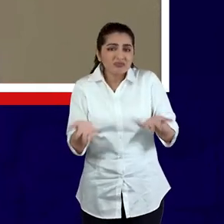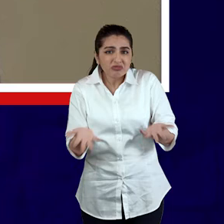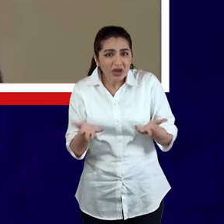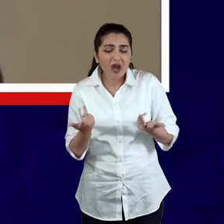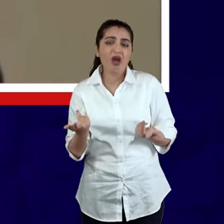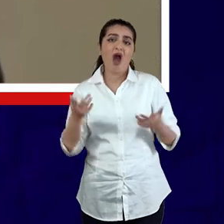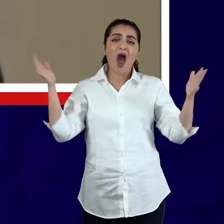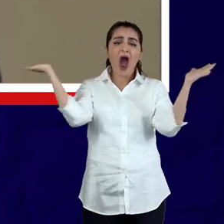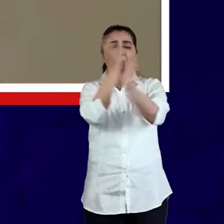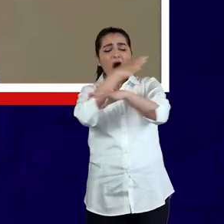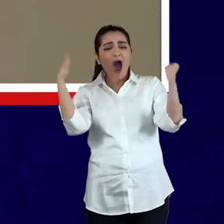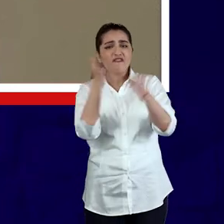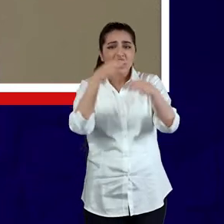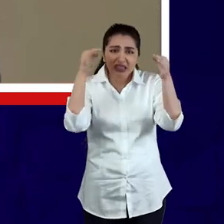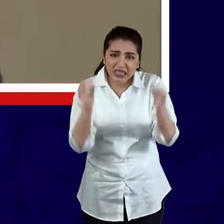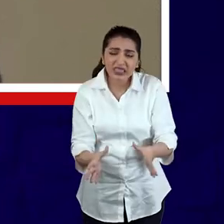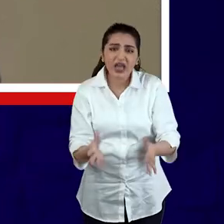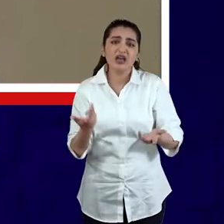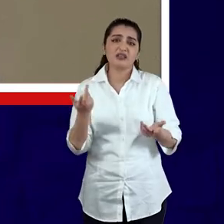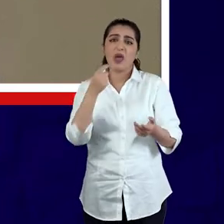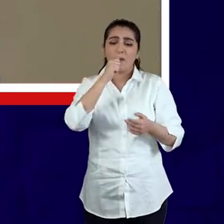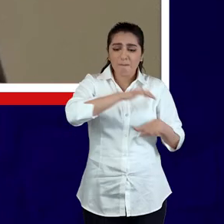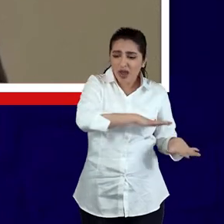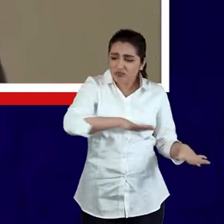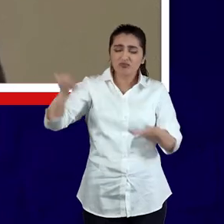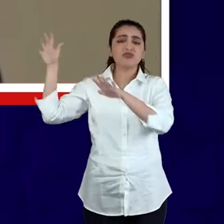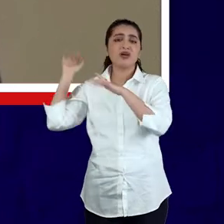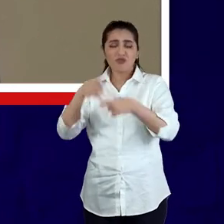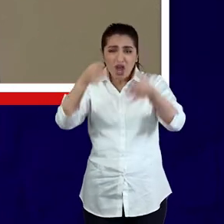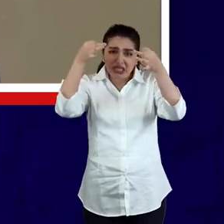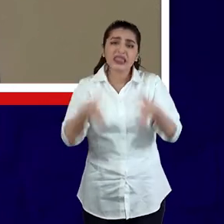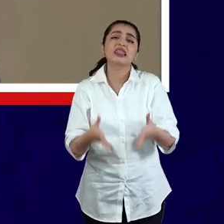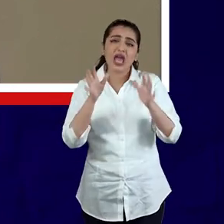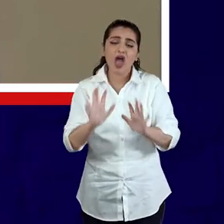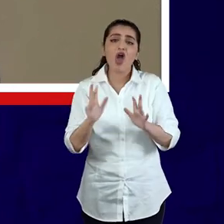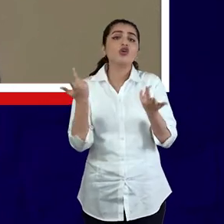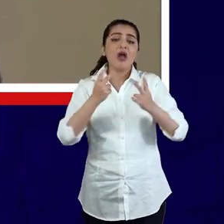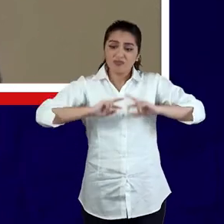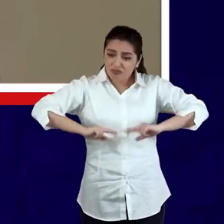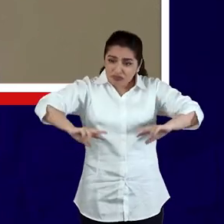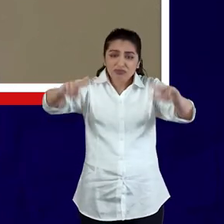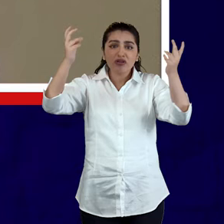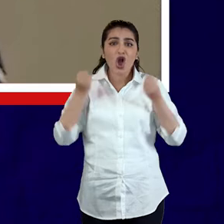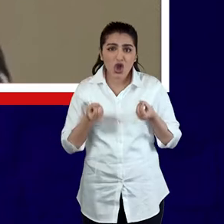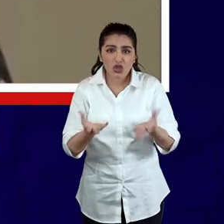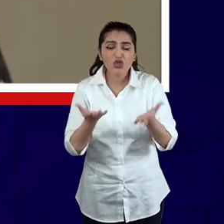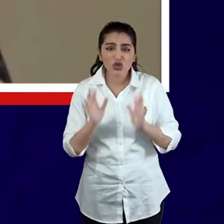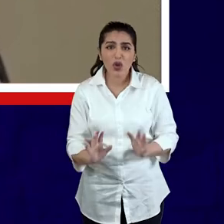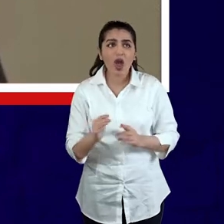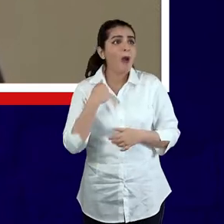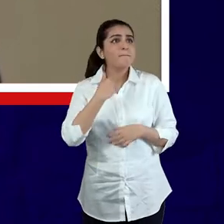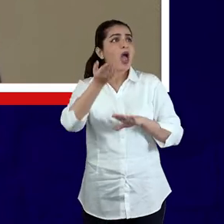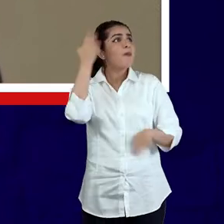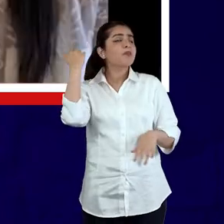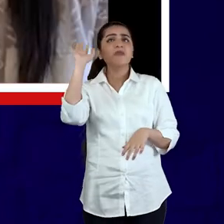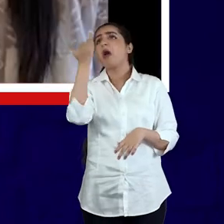earthquakes and high winds. And it's just terrible because when the disaster strikes, and unfortunately, because